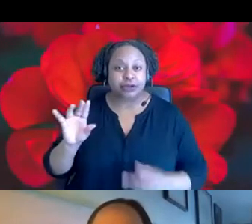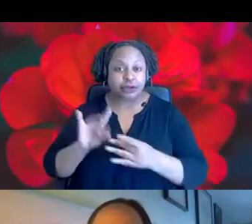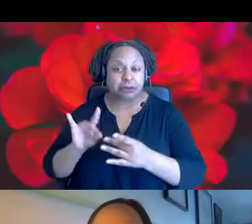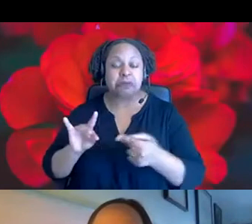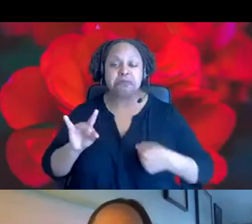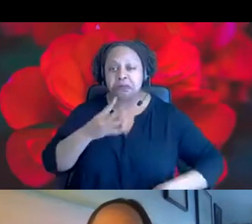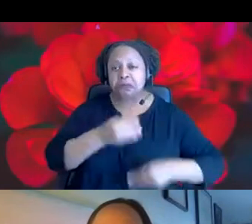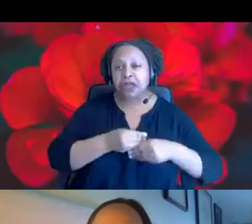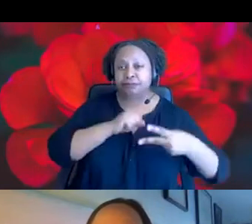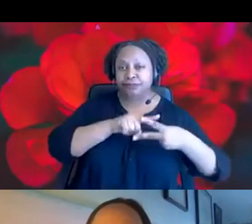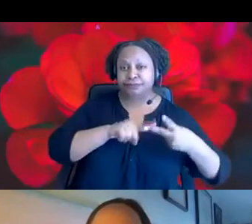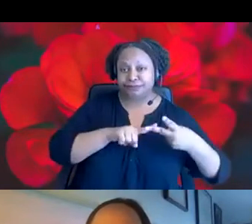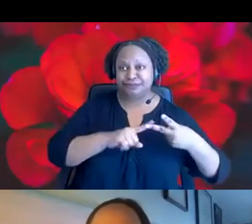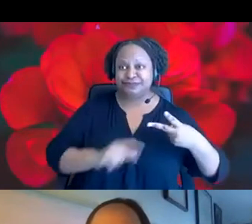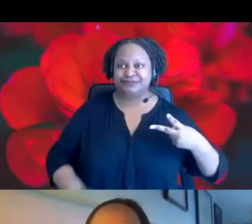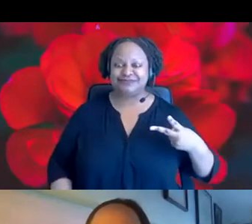I feel